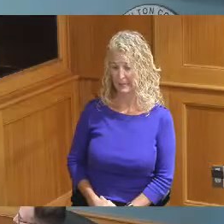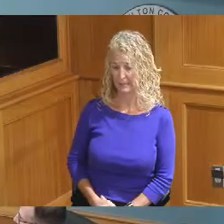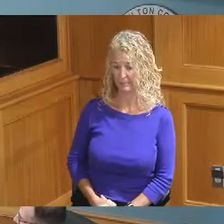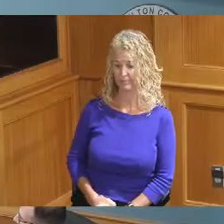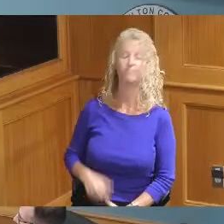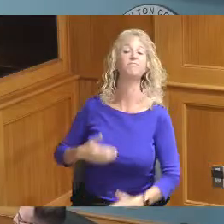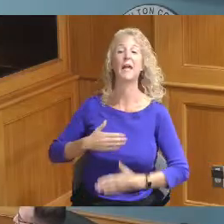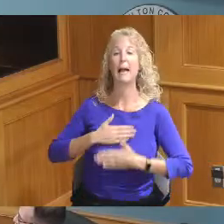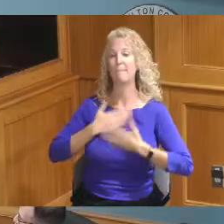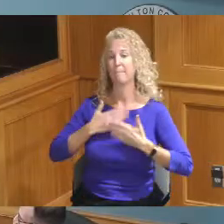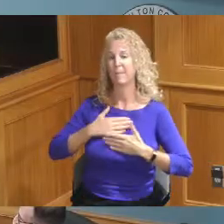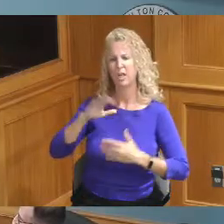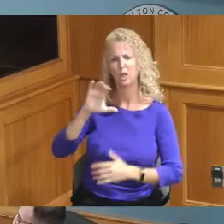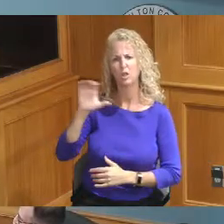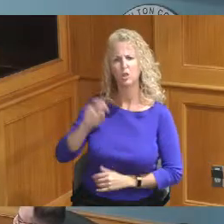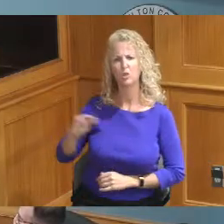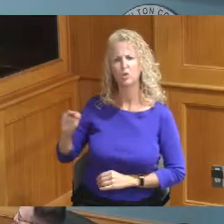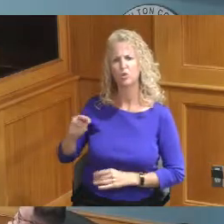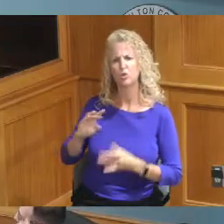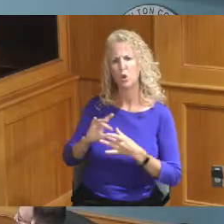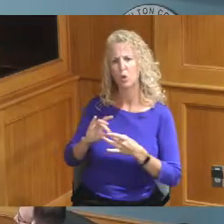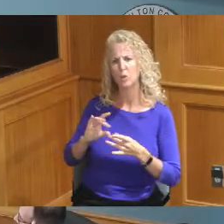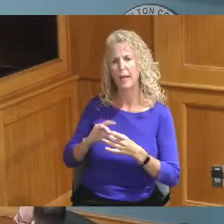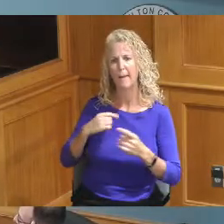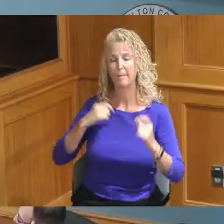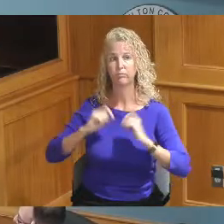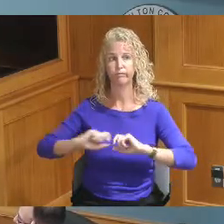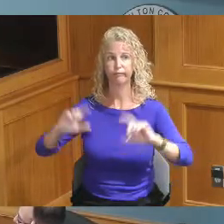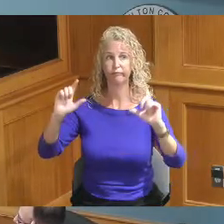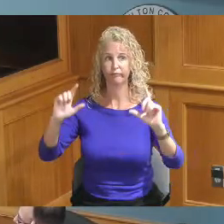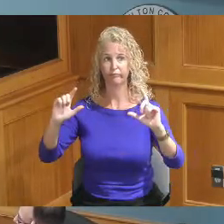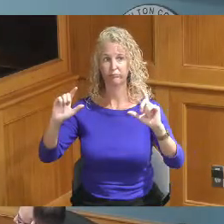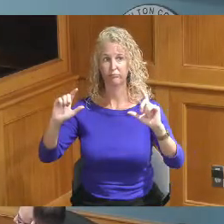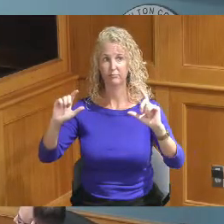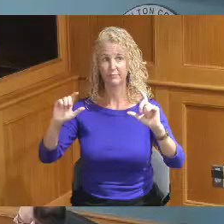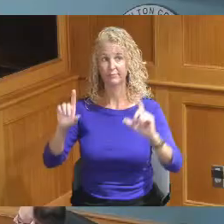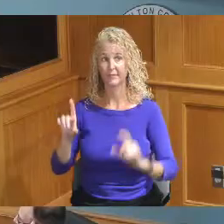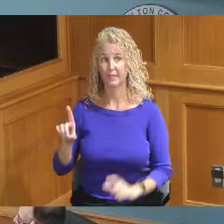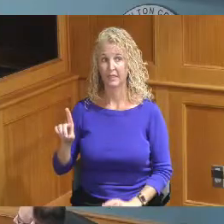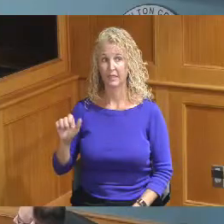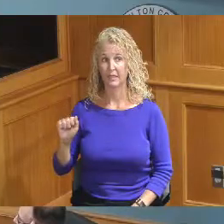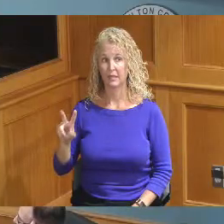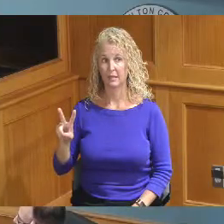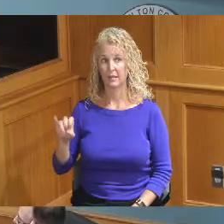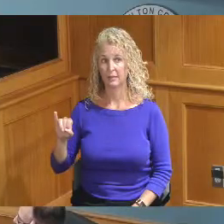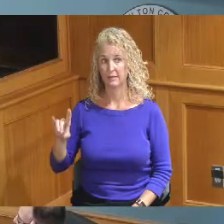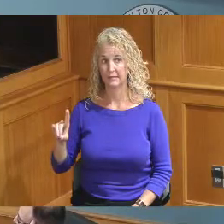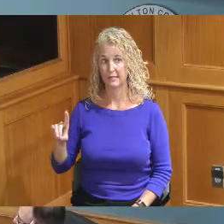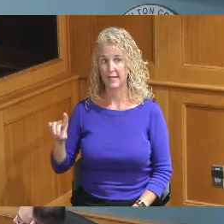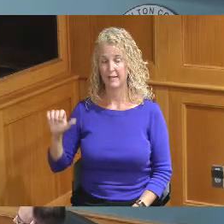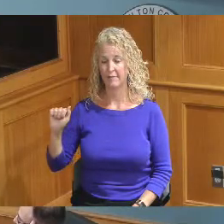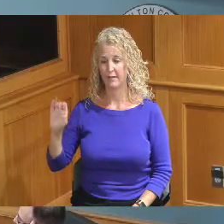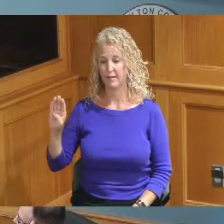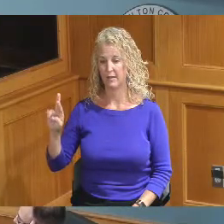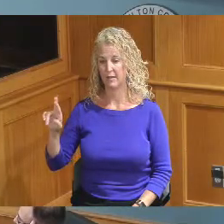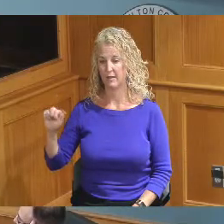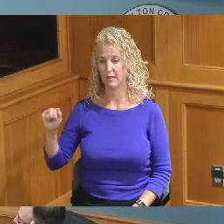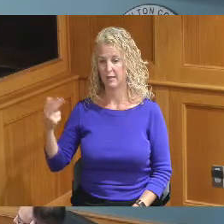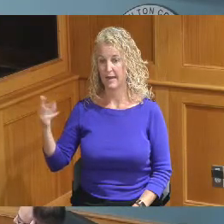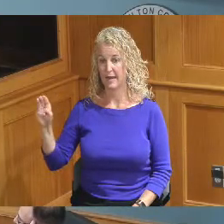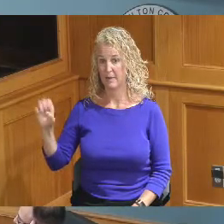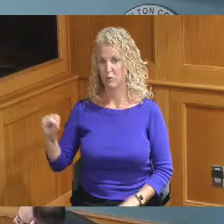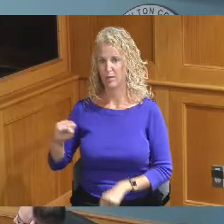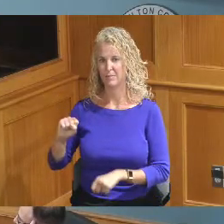I'm happy just to, I'll get my camera up there. And as a reminder, David Abrams, our national consultant. Yeah, can you hear me now?